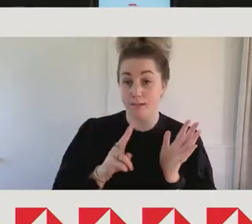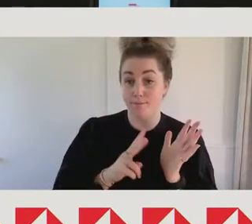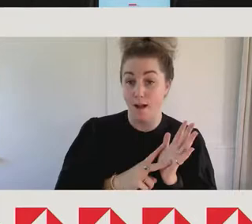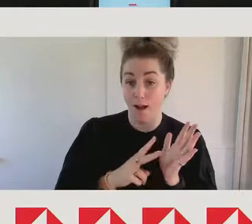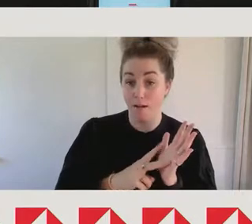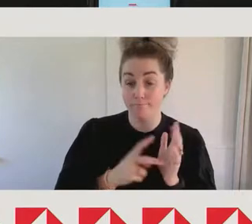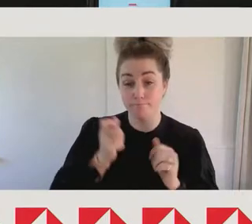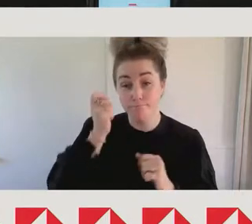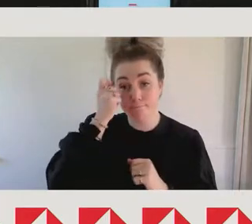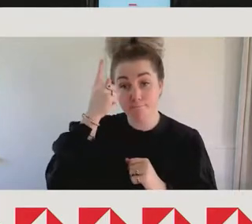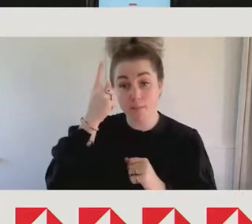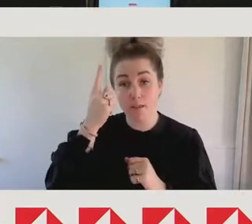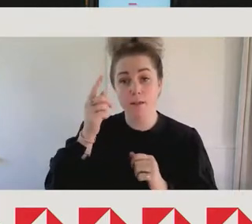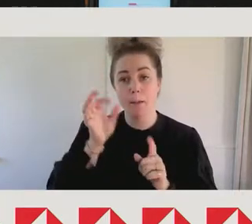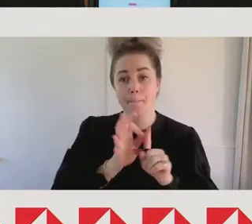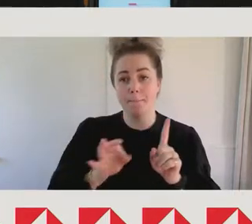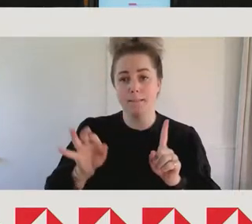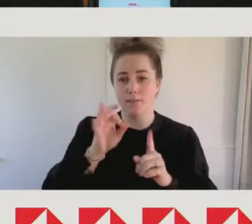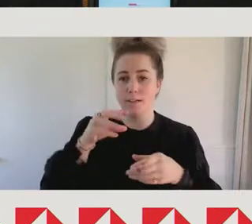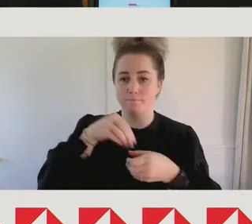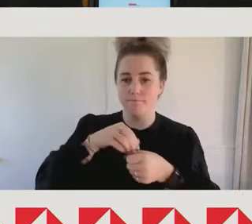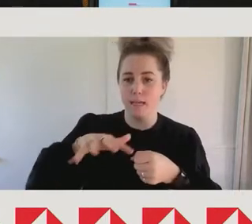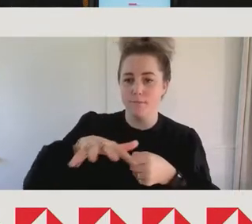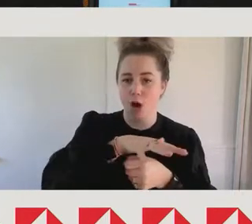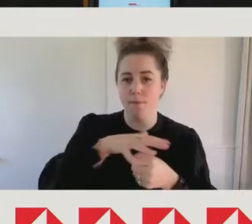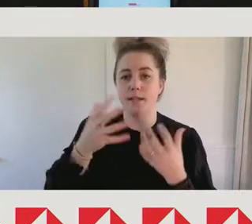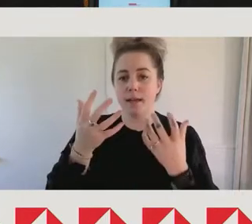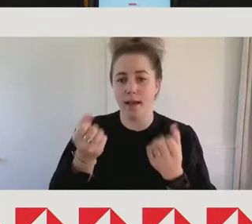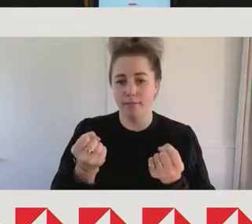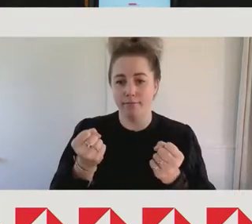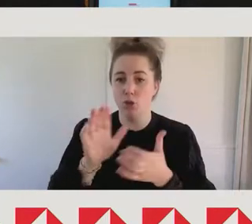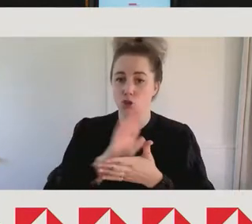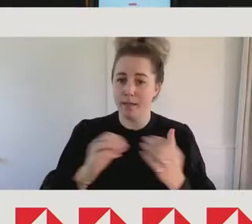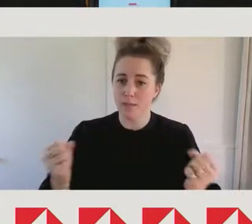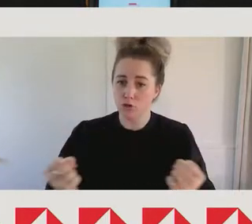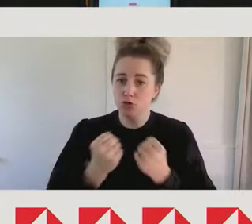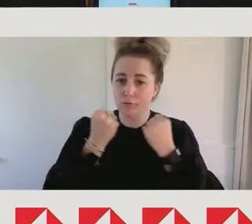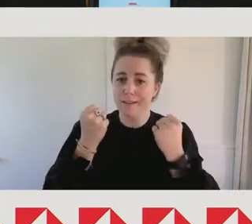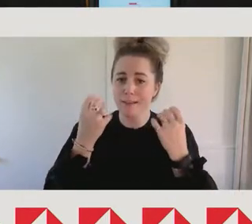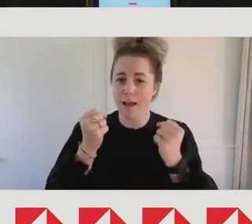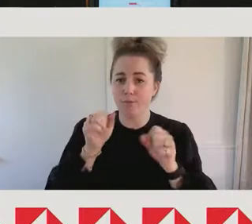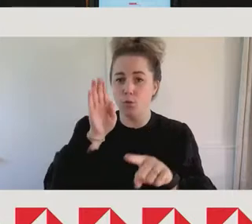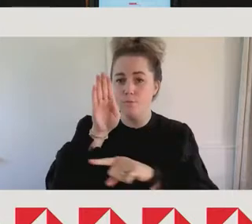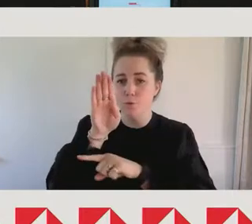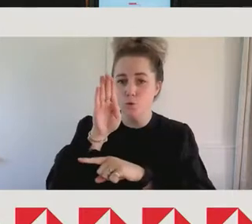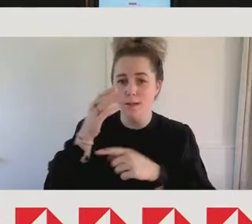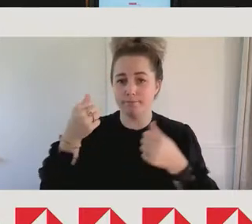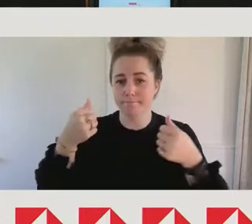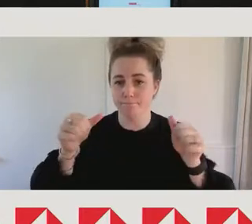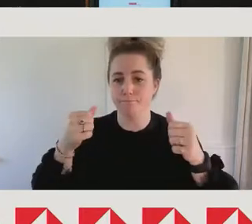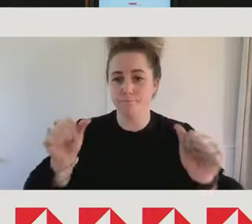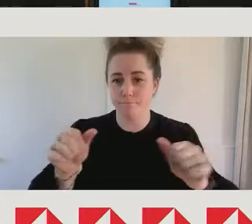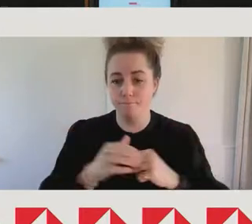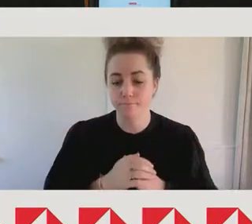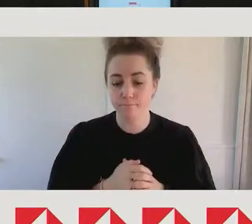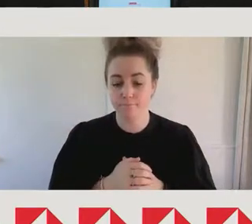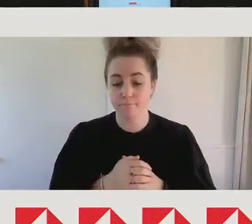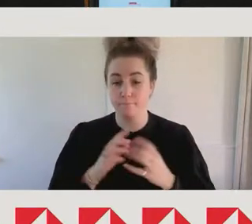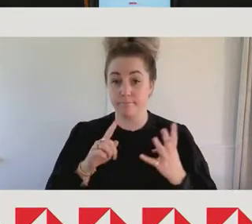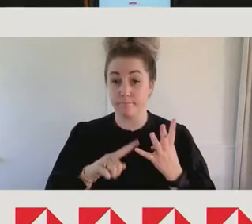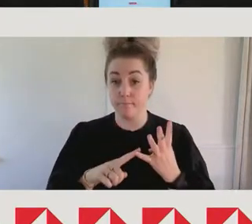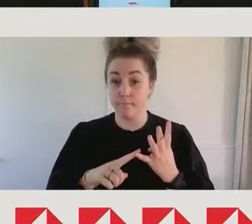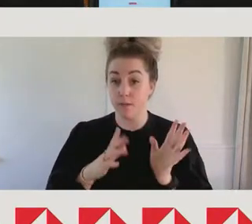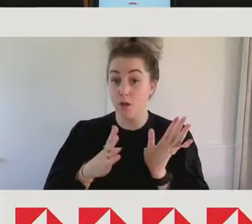networked Pacific Arts environment exists so that pacific Arts are strengthened for future success and